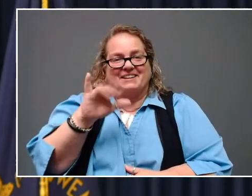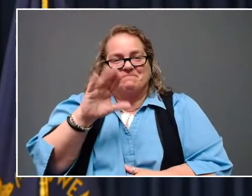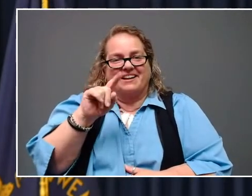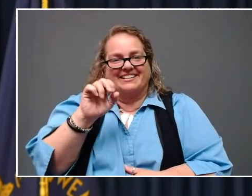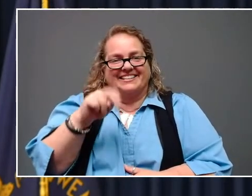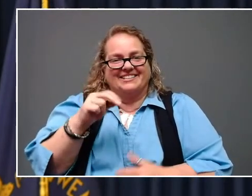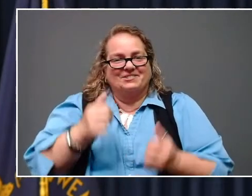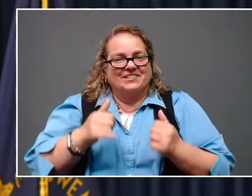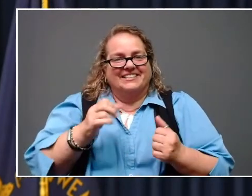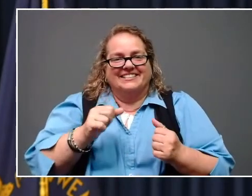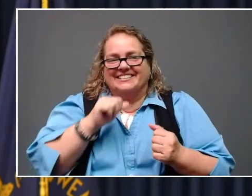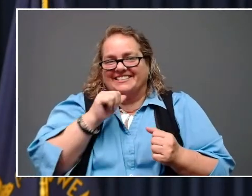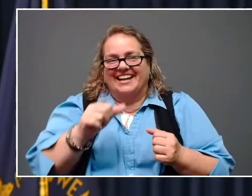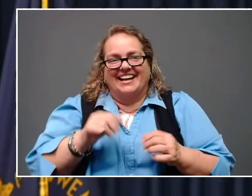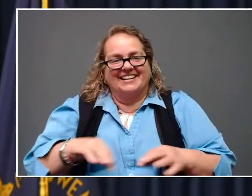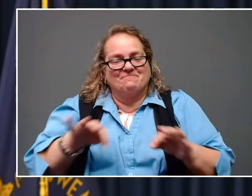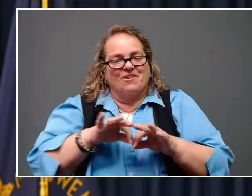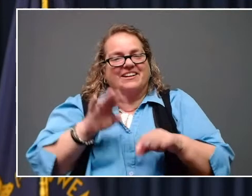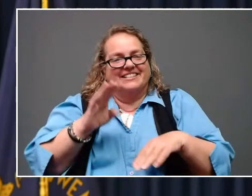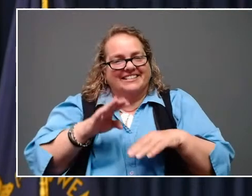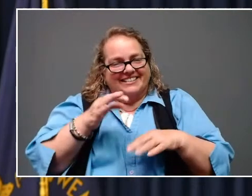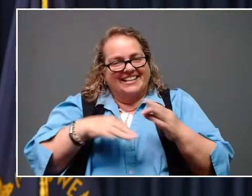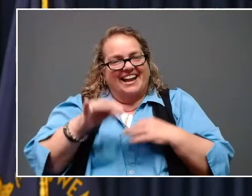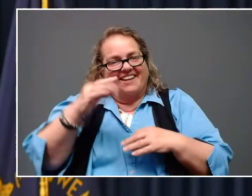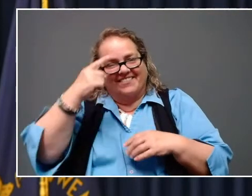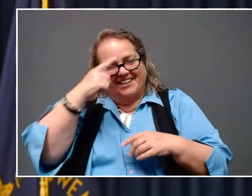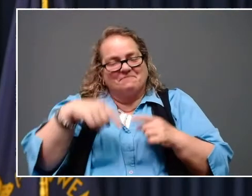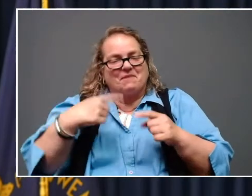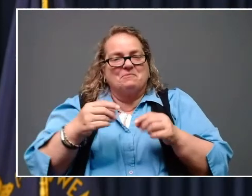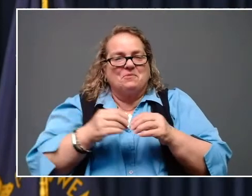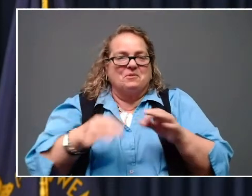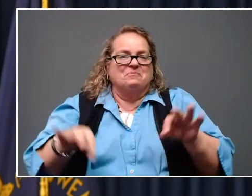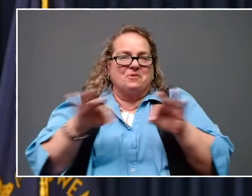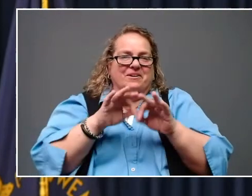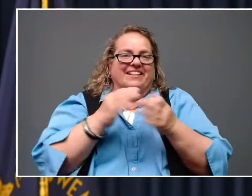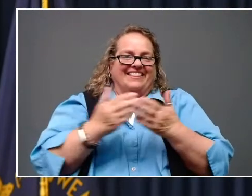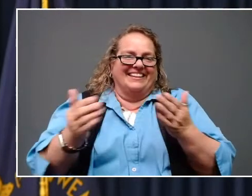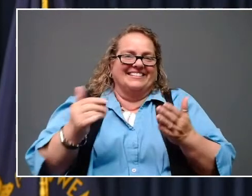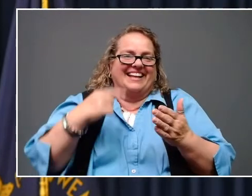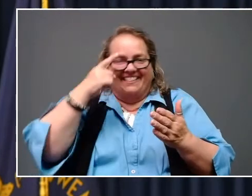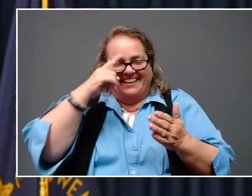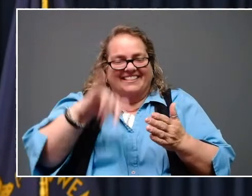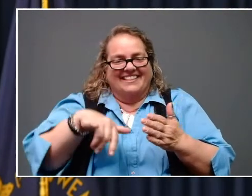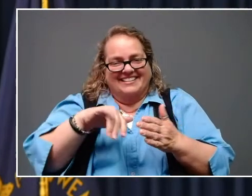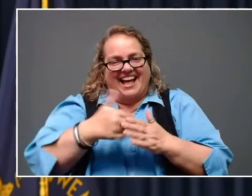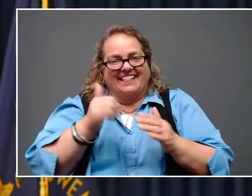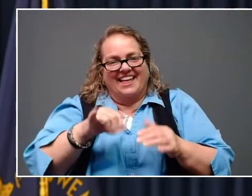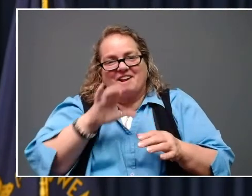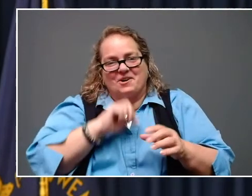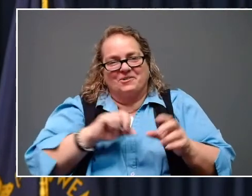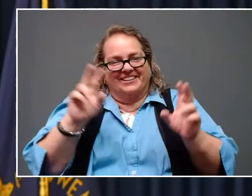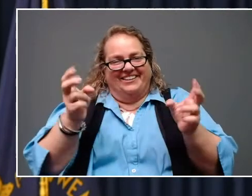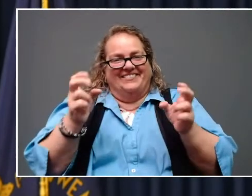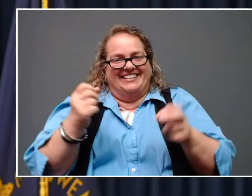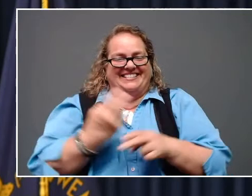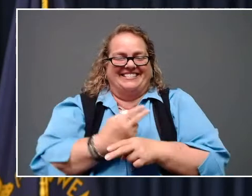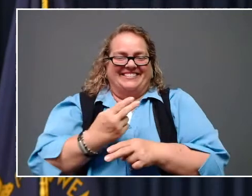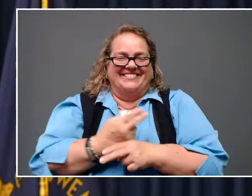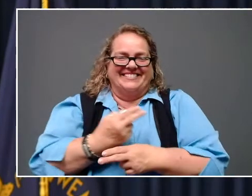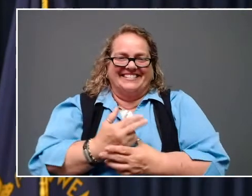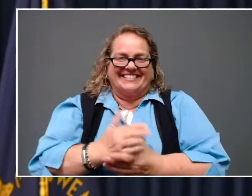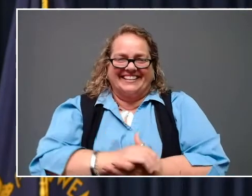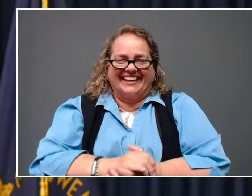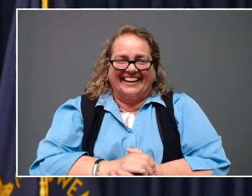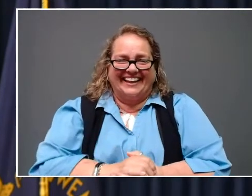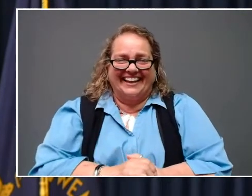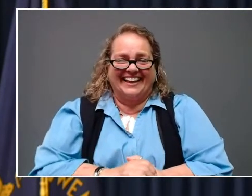terribly important, instead of thinking about more important topics. That, I think, is how that colloquialism is used. Well, that's a first